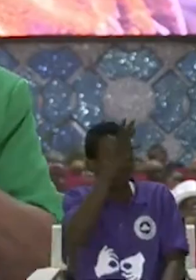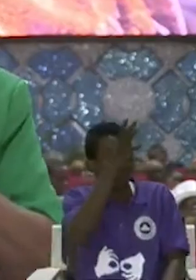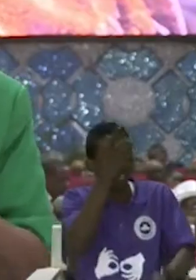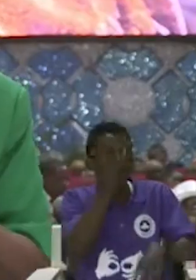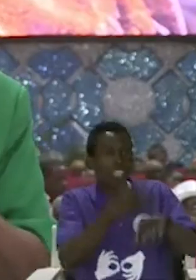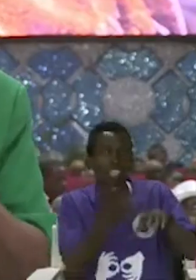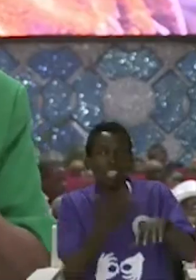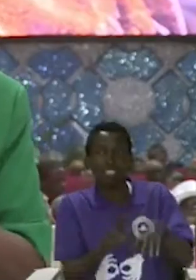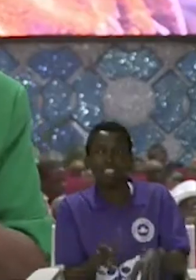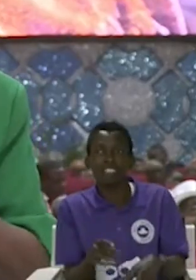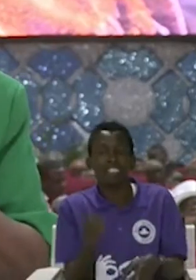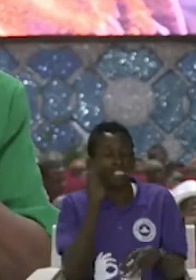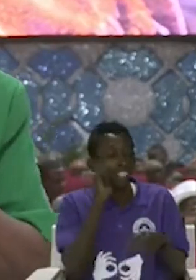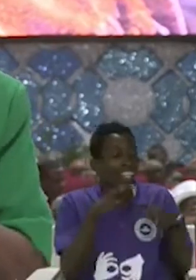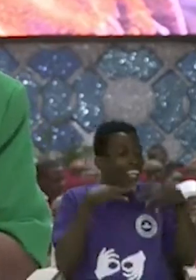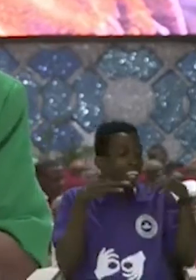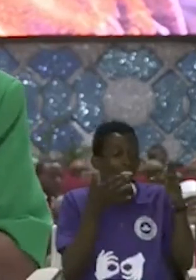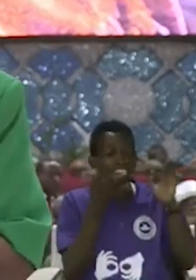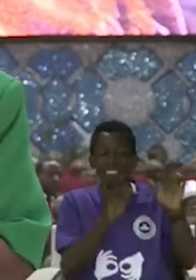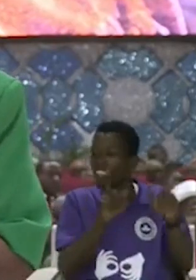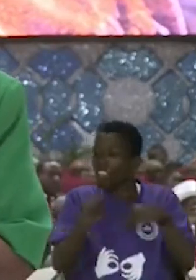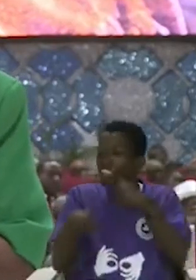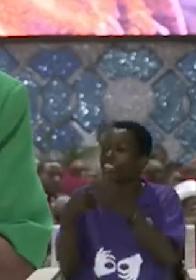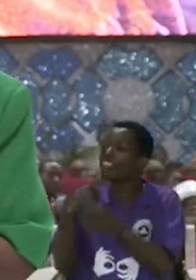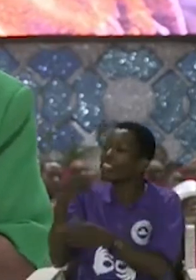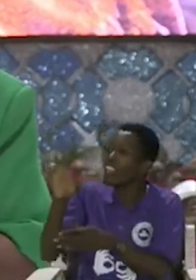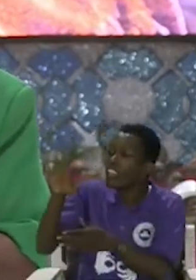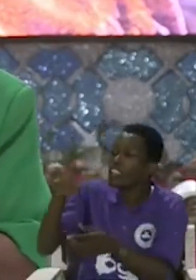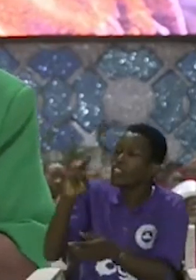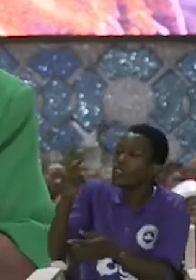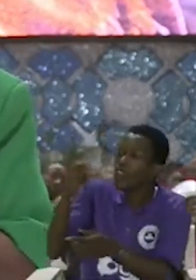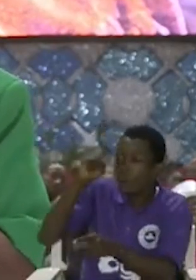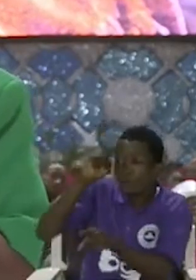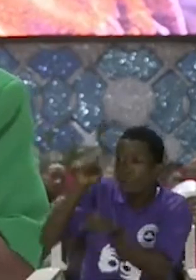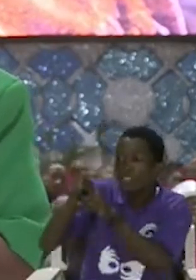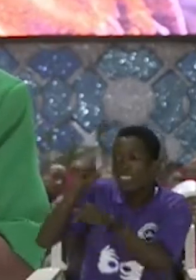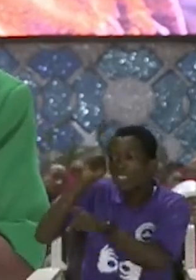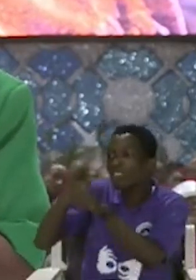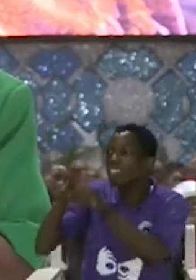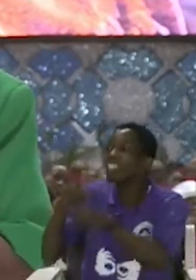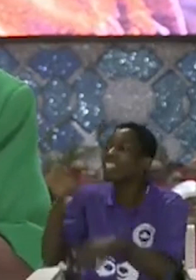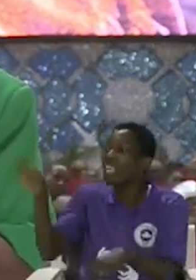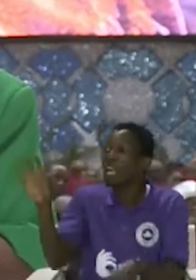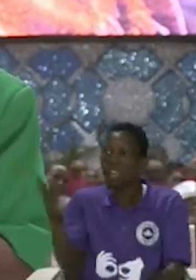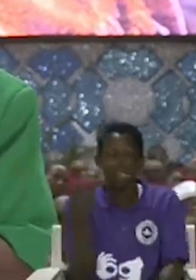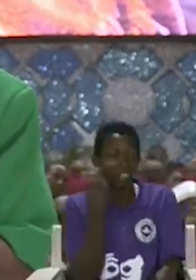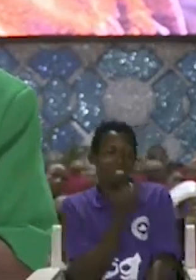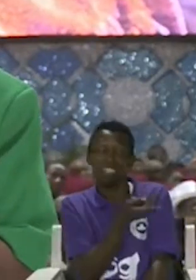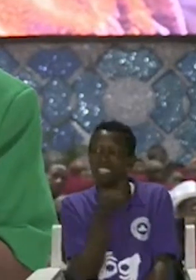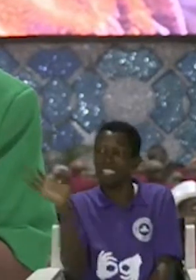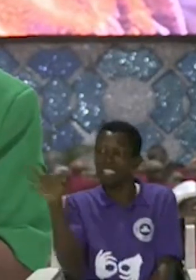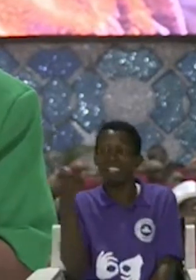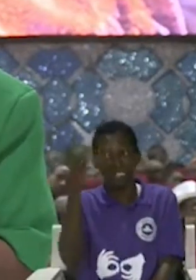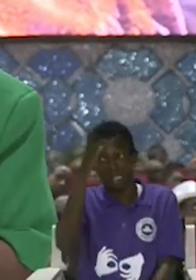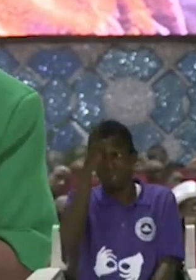And he ran out to go and tell the other two brothers, hey, come and look, oh, Papa is